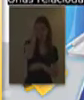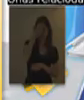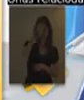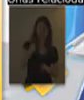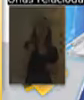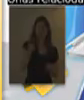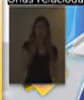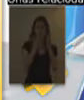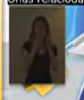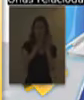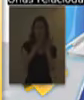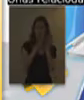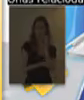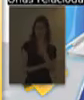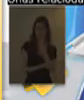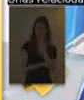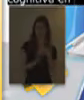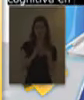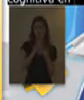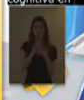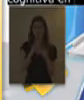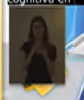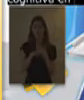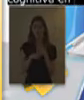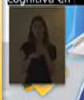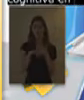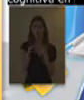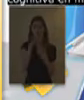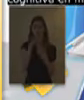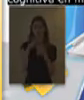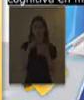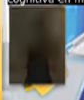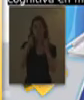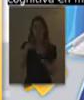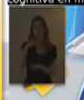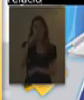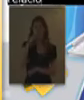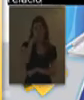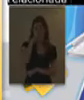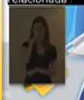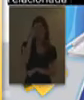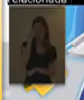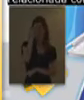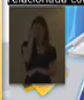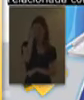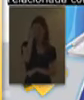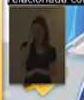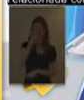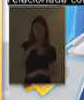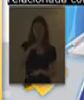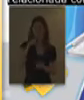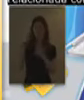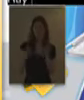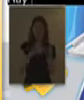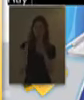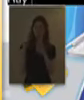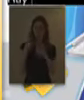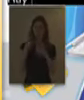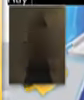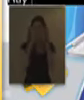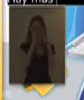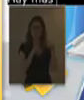stimulation in language, and another related to memory. There are other things